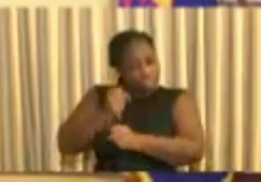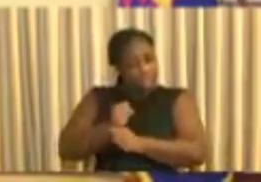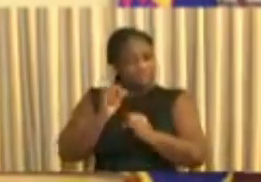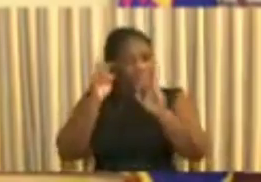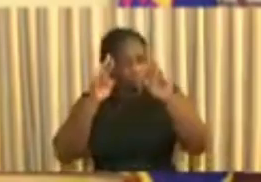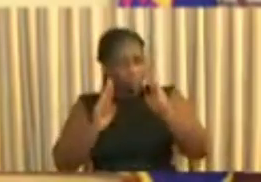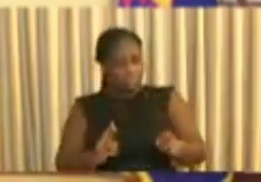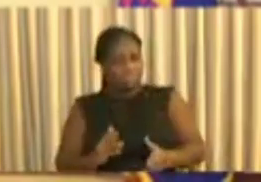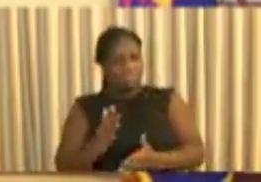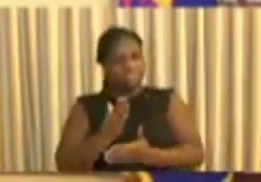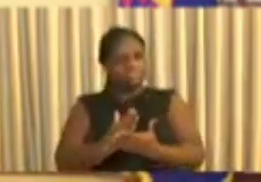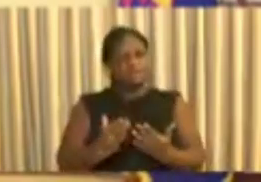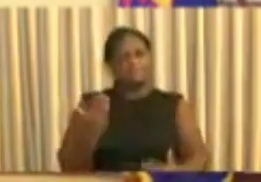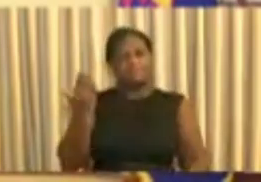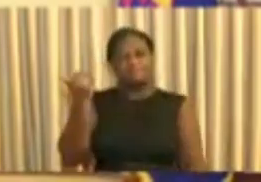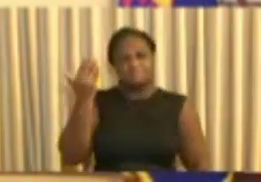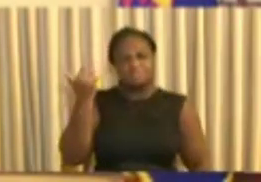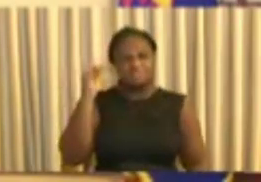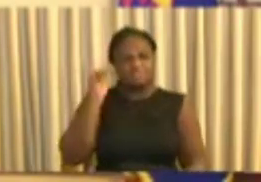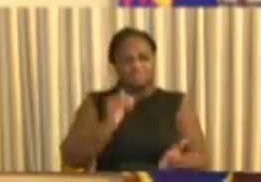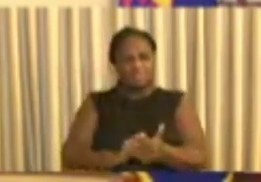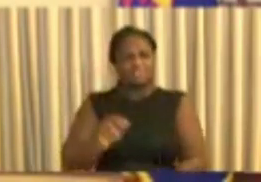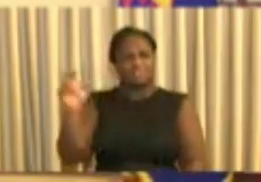results of some